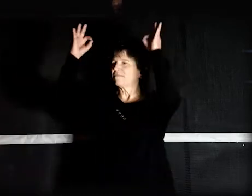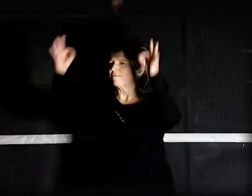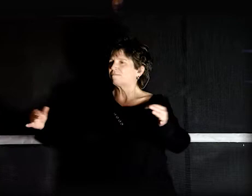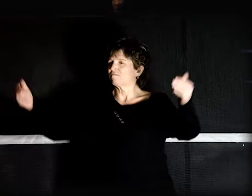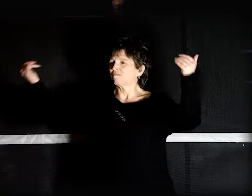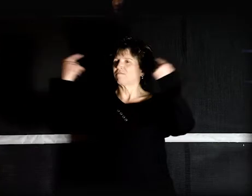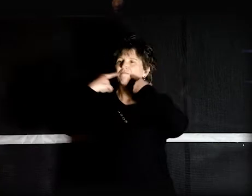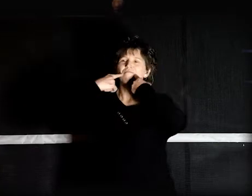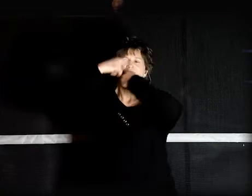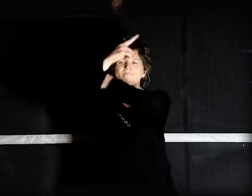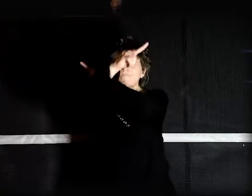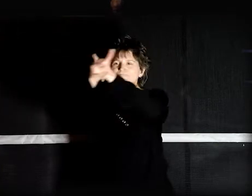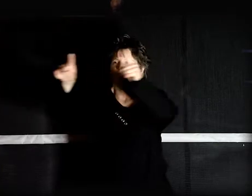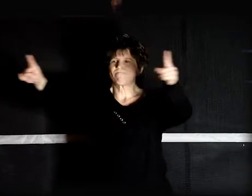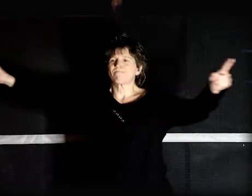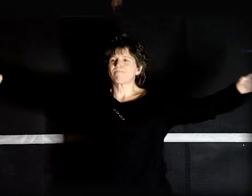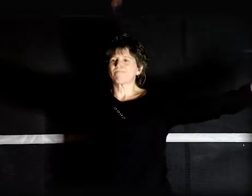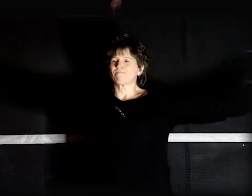declaration with me.